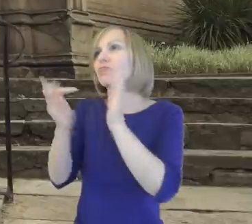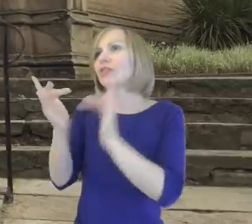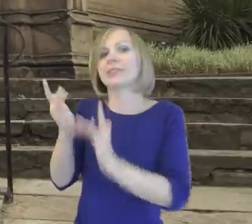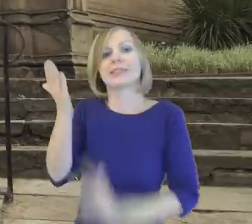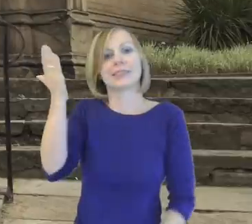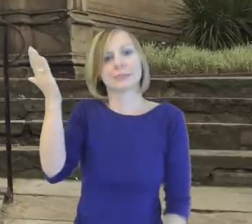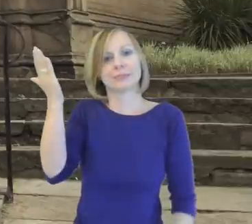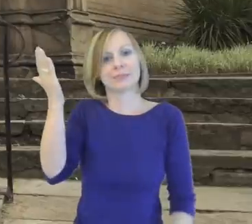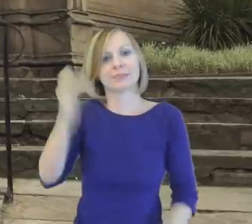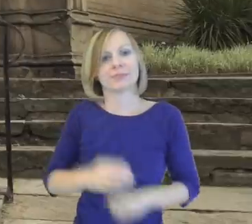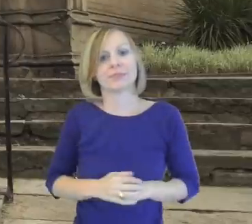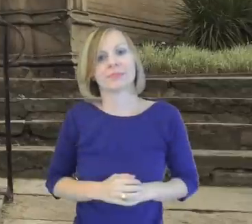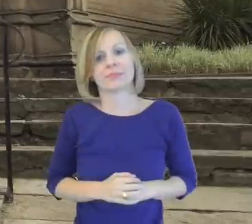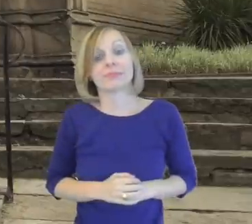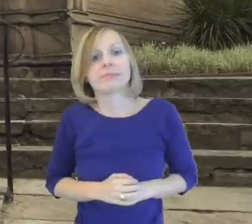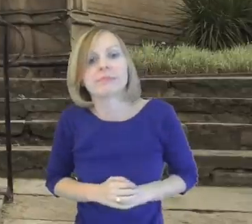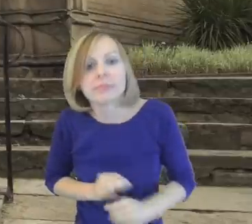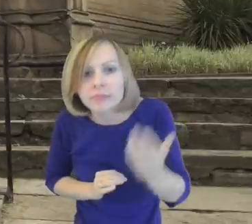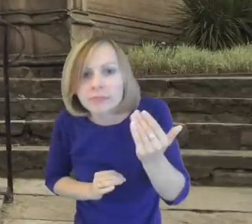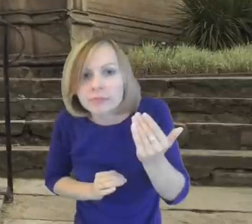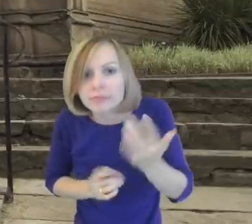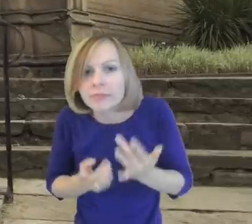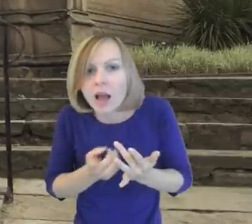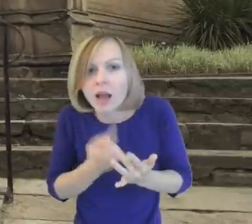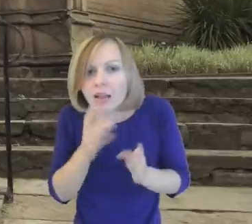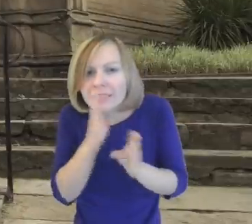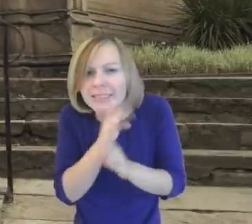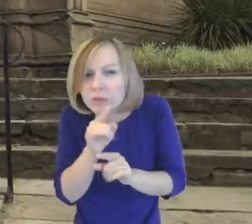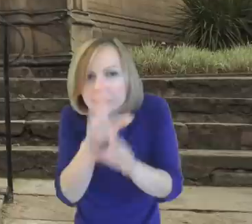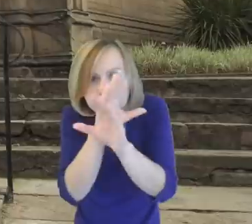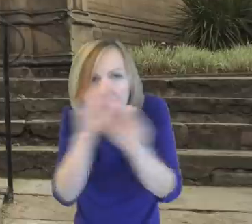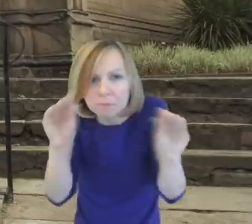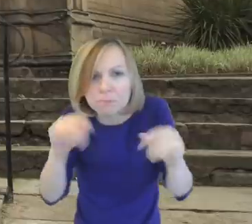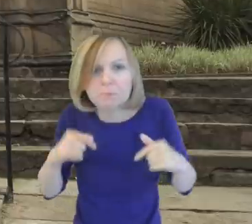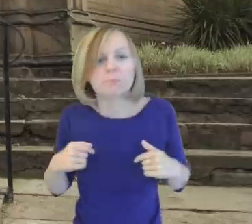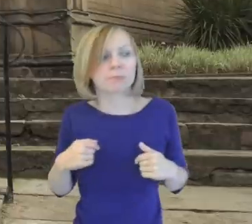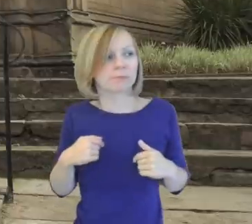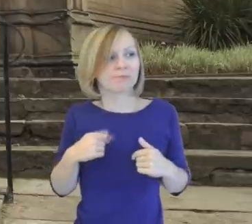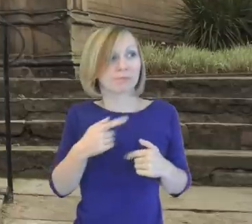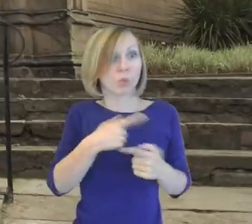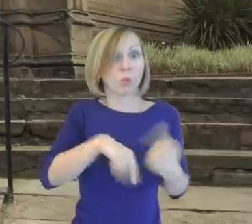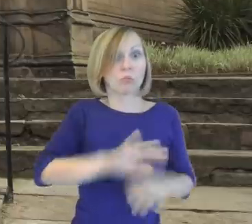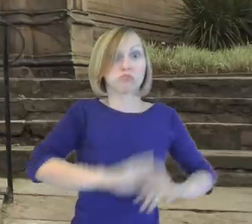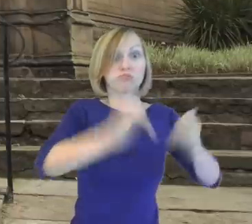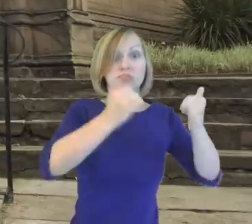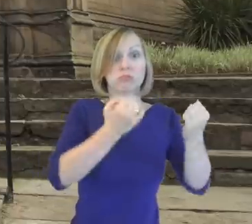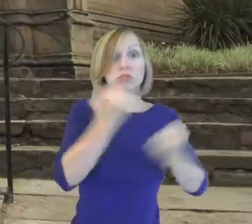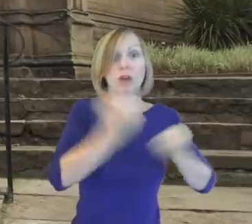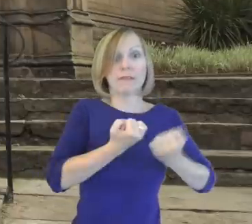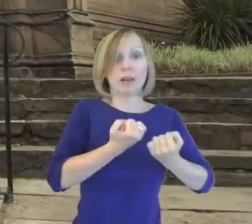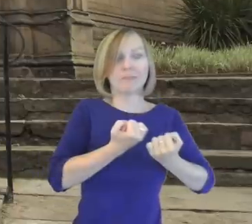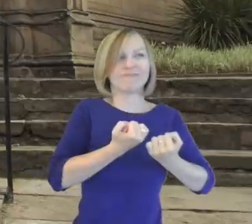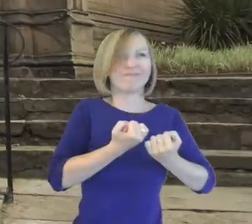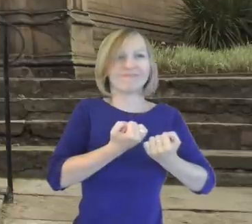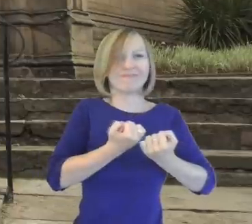Christ. I'll let you into another secret. None of us are very good drivers, at least not drivers of